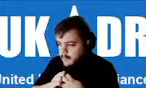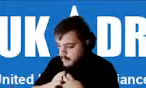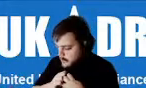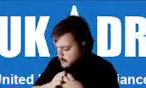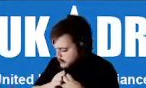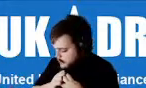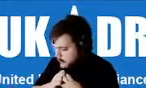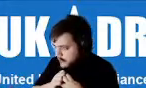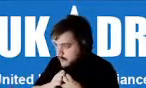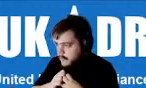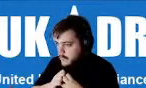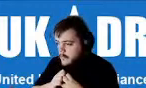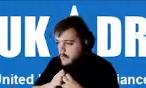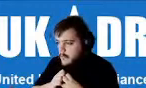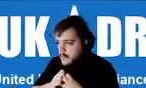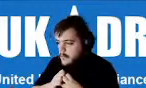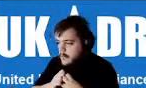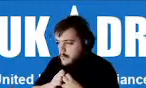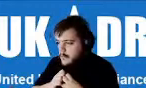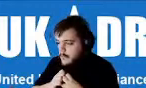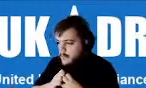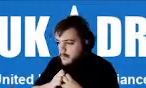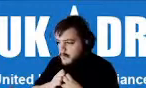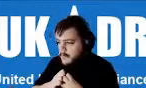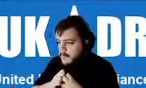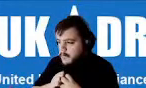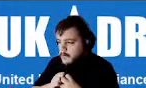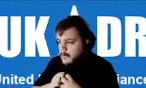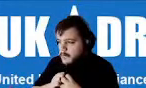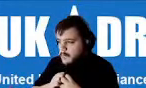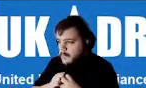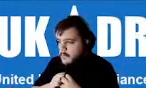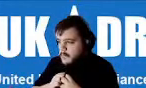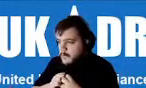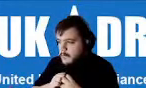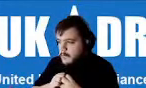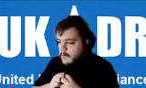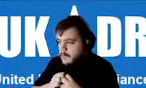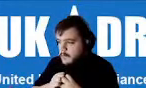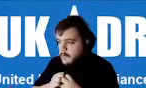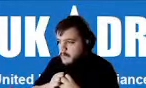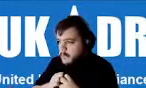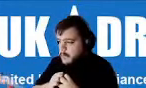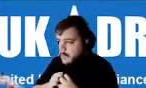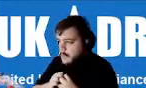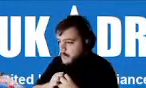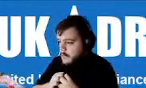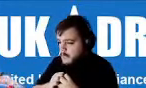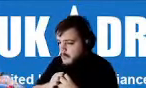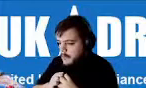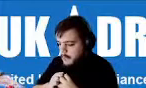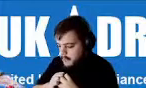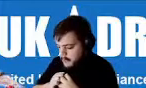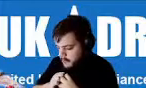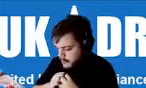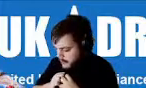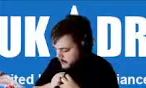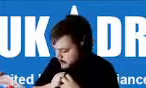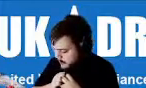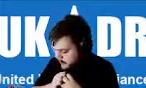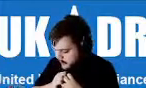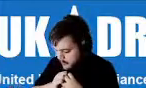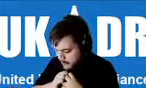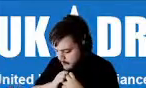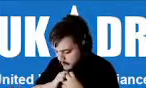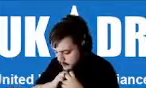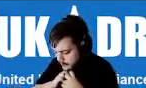So one of the things that, as I was mentioning, UKADR really provides a space for researchers to come together, and so that we